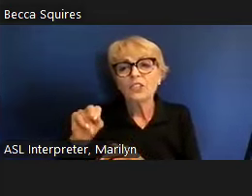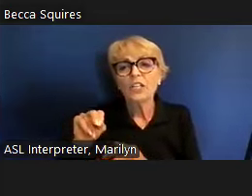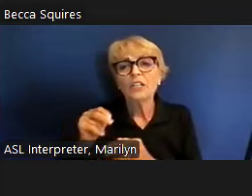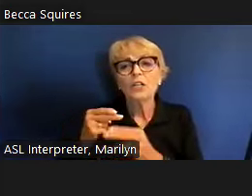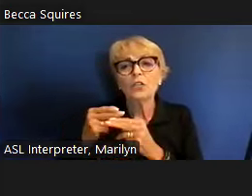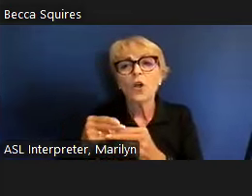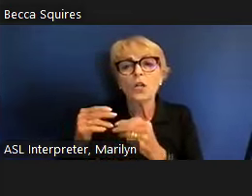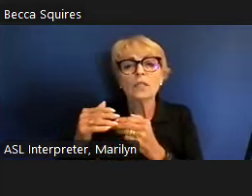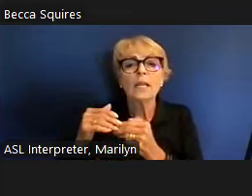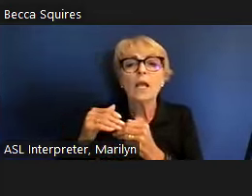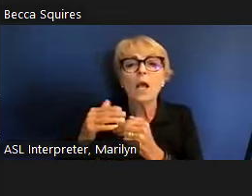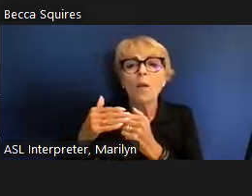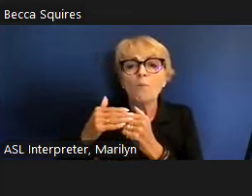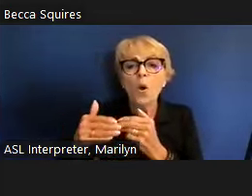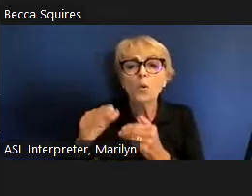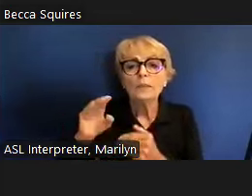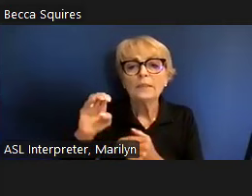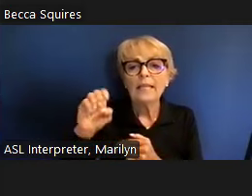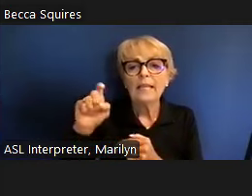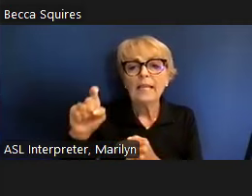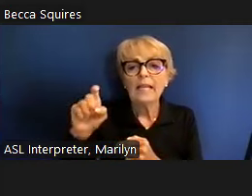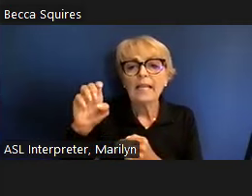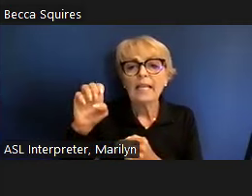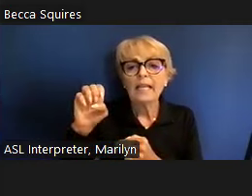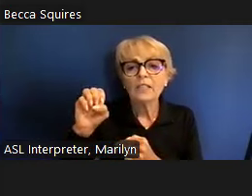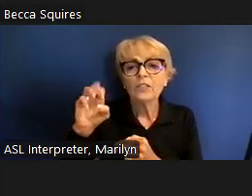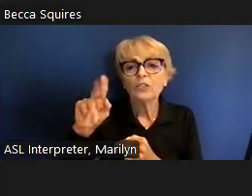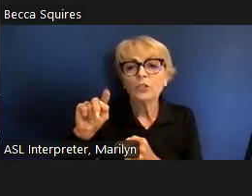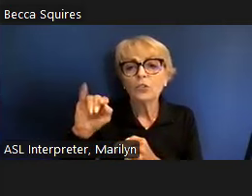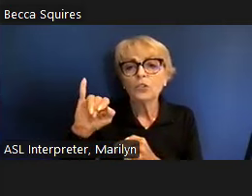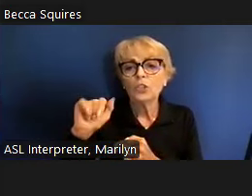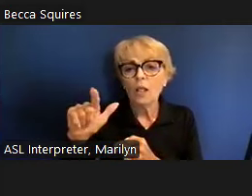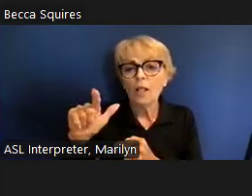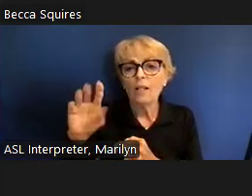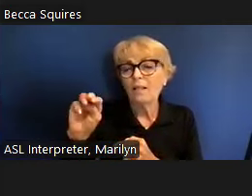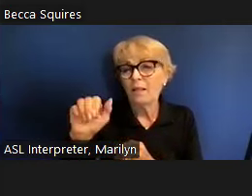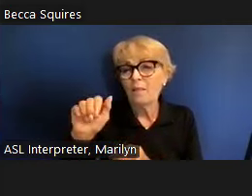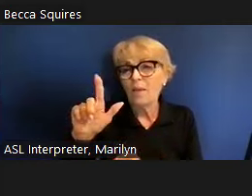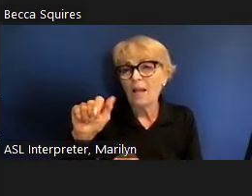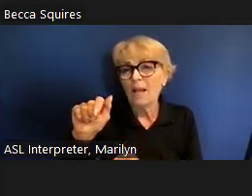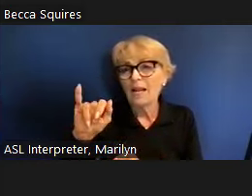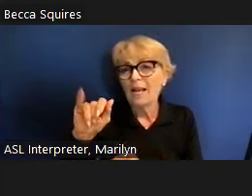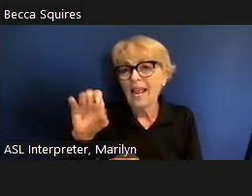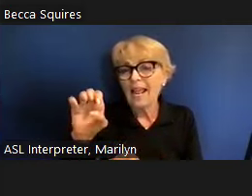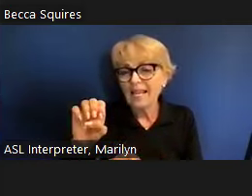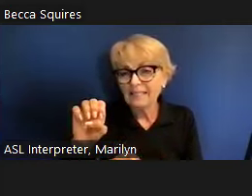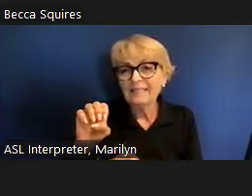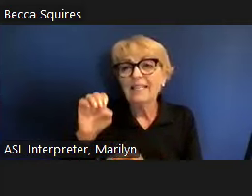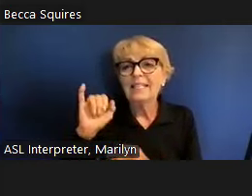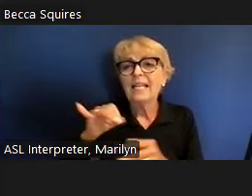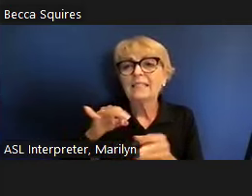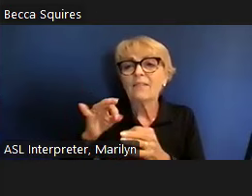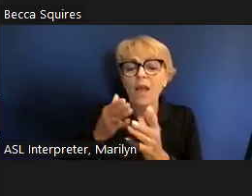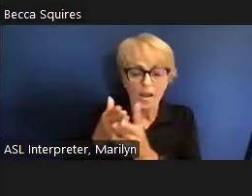post-exertional malaise. Now, post-exertional malaise is defined by,